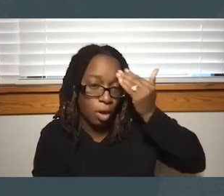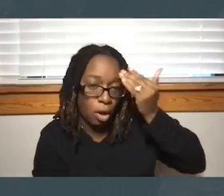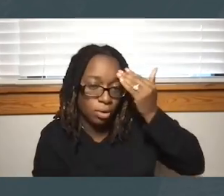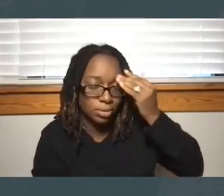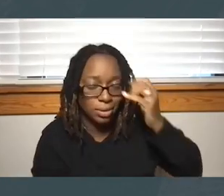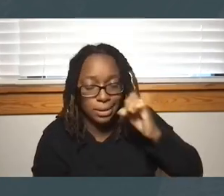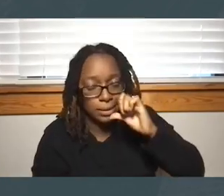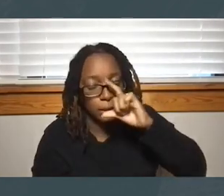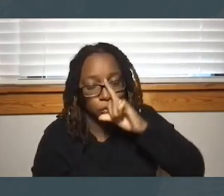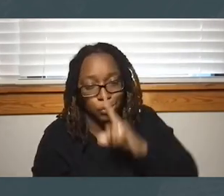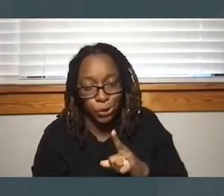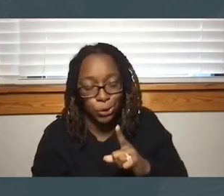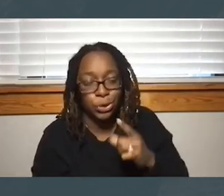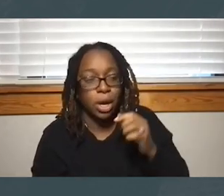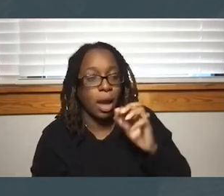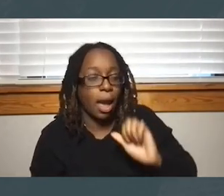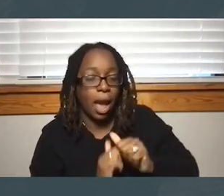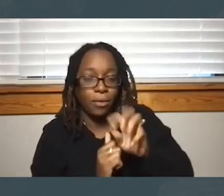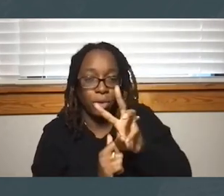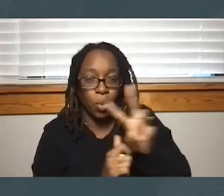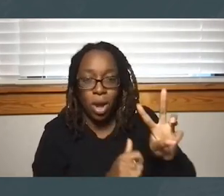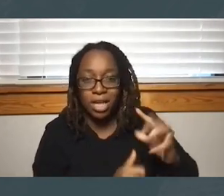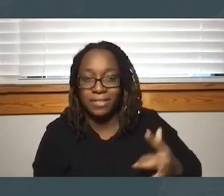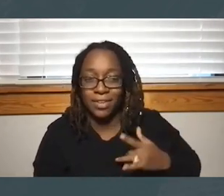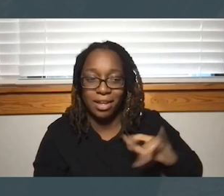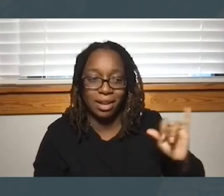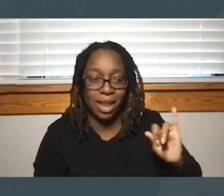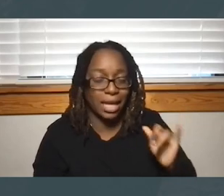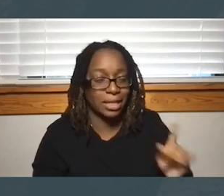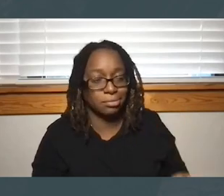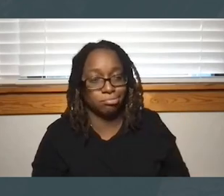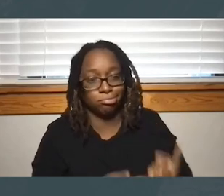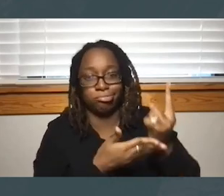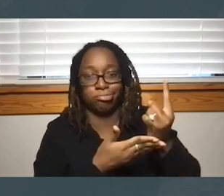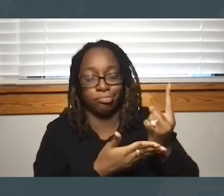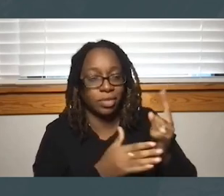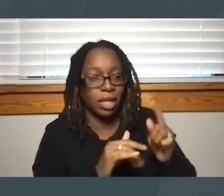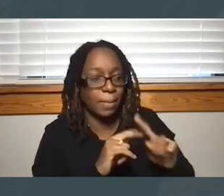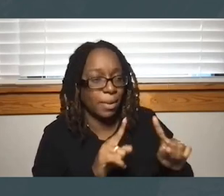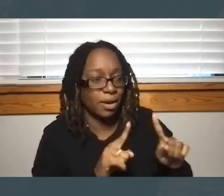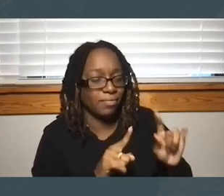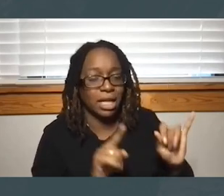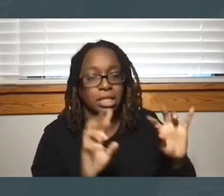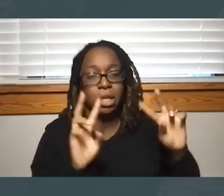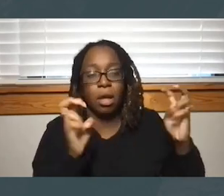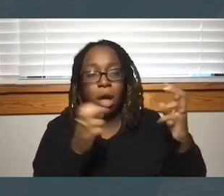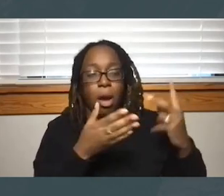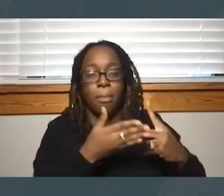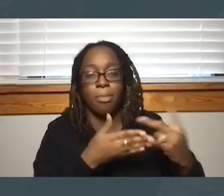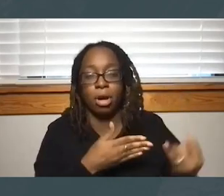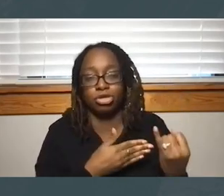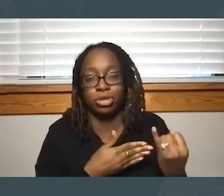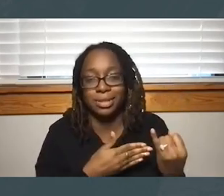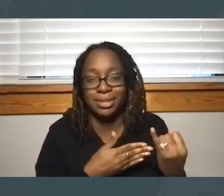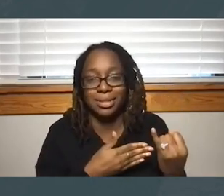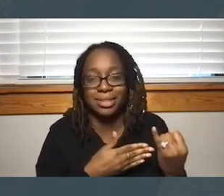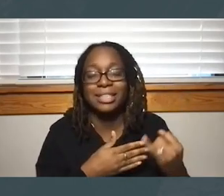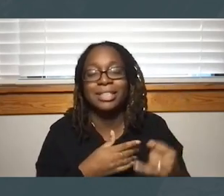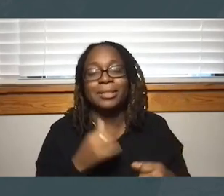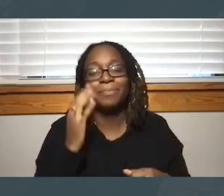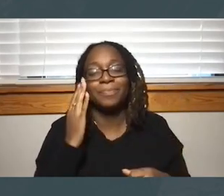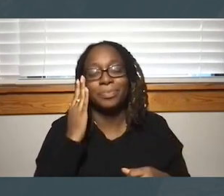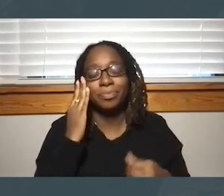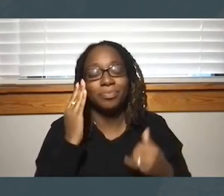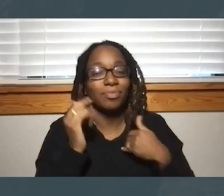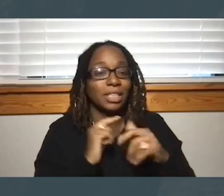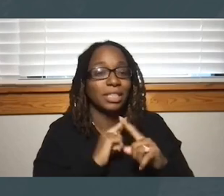and the supremacy of the West as a project, right? So, you know, I mean, there've been all these articles on